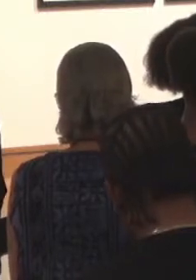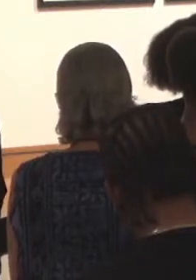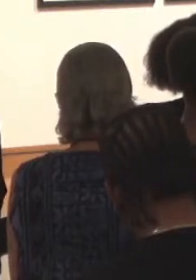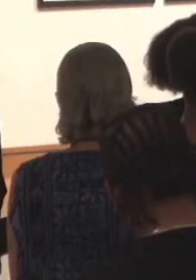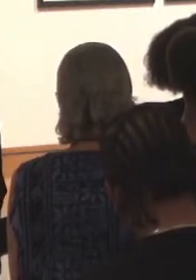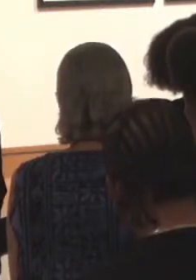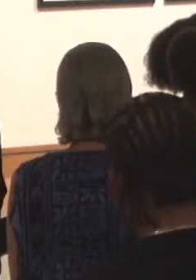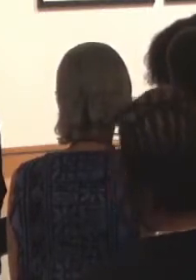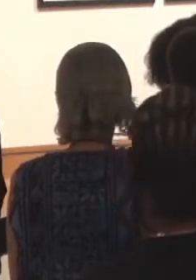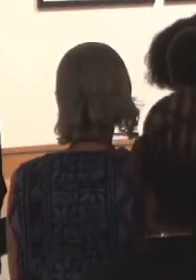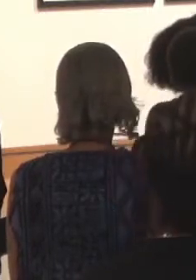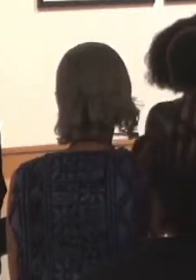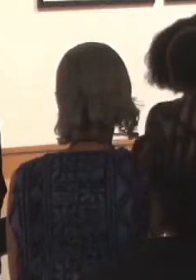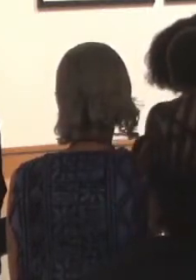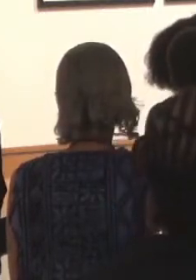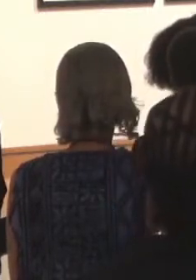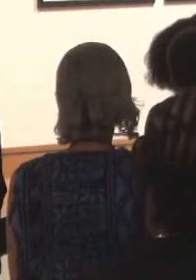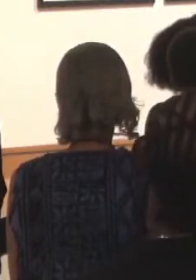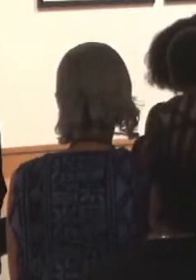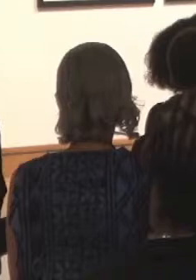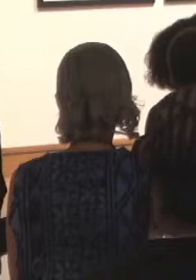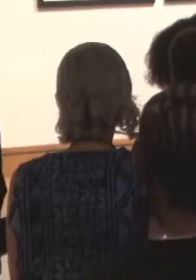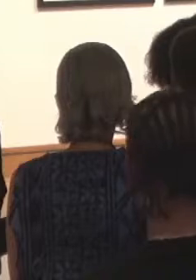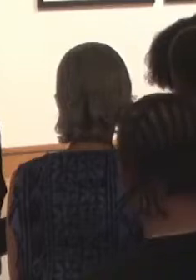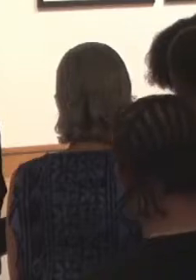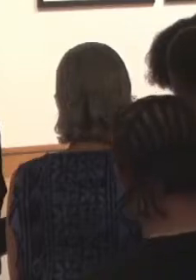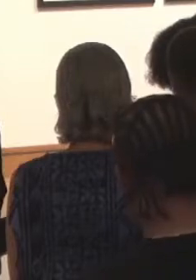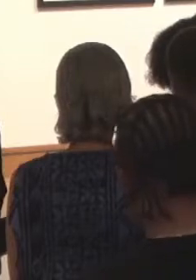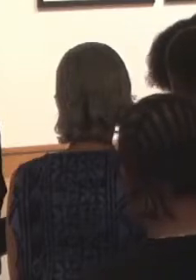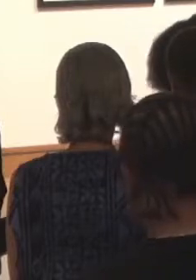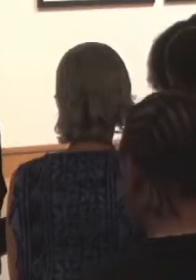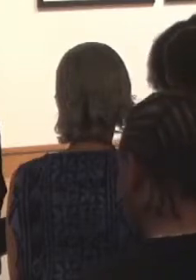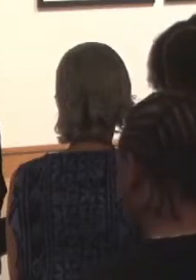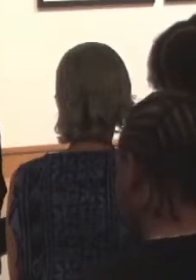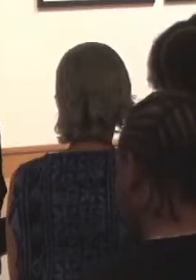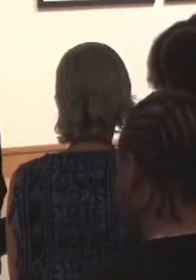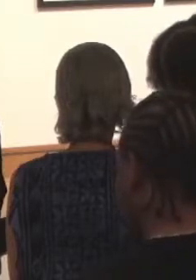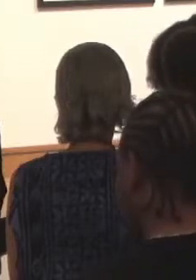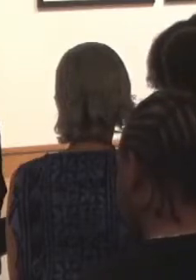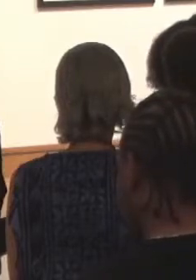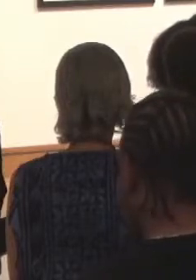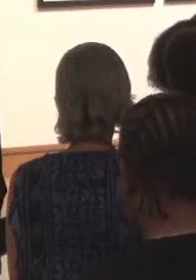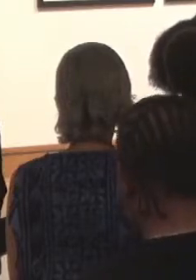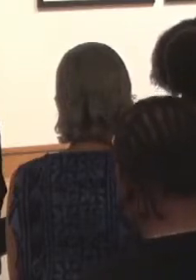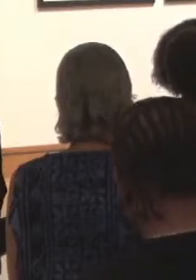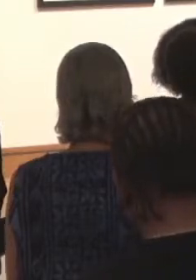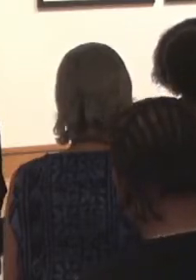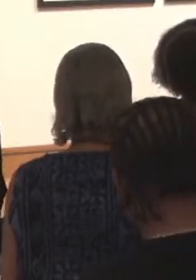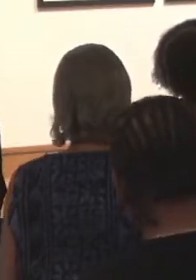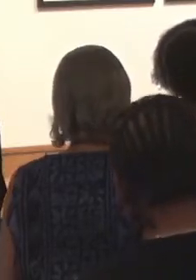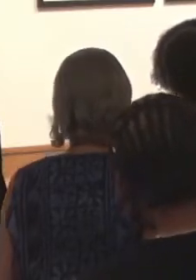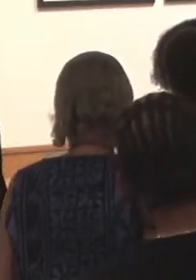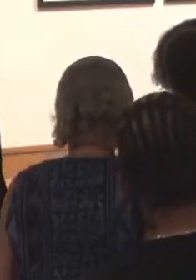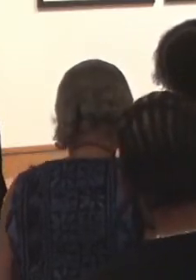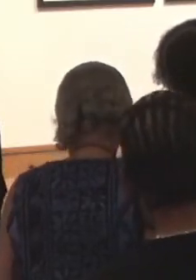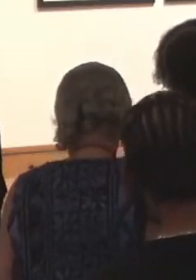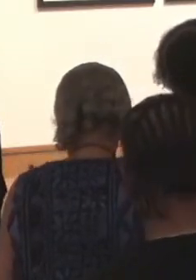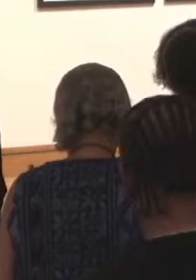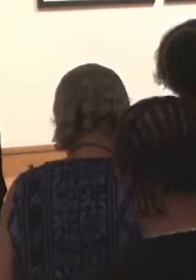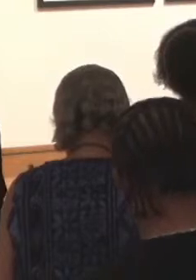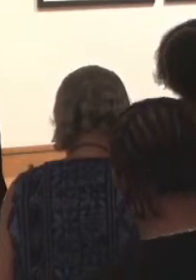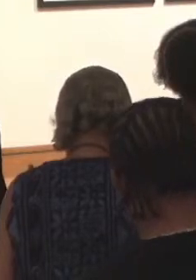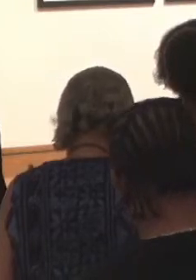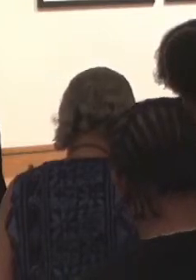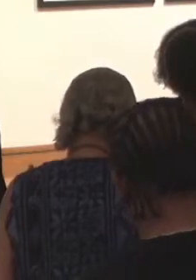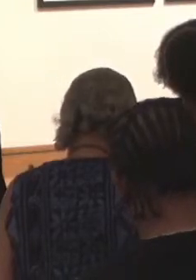space, there's also a question of how much am I contributing to that visual imaginary, right? And